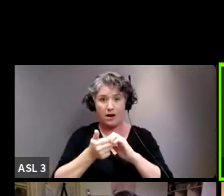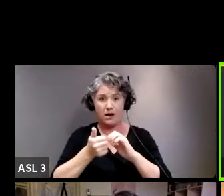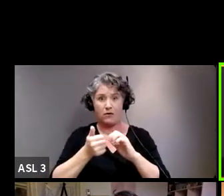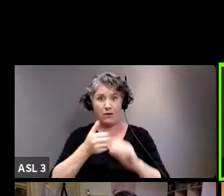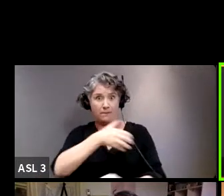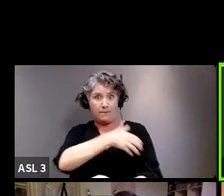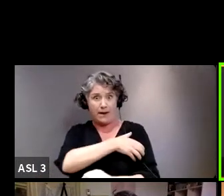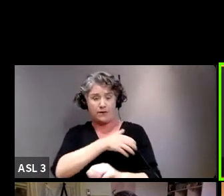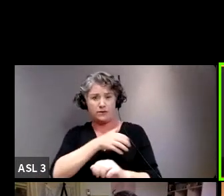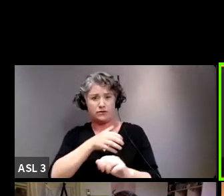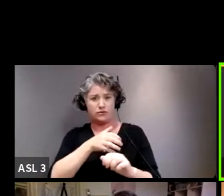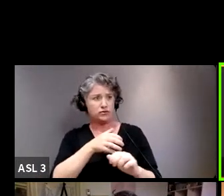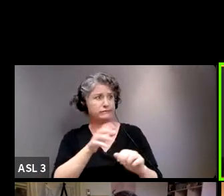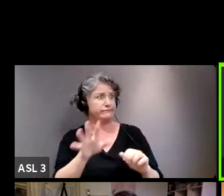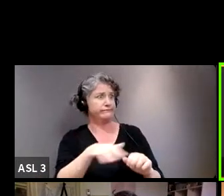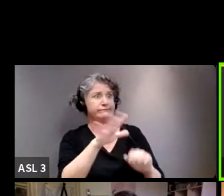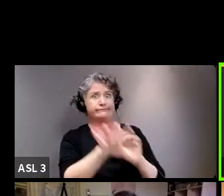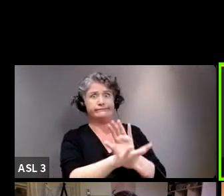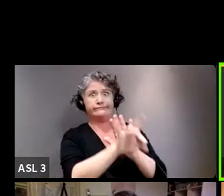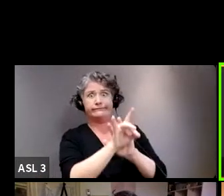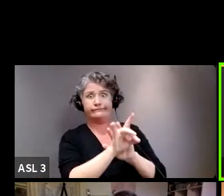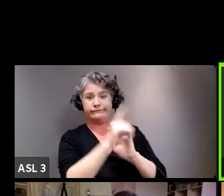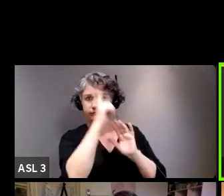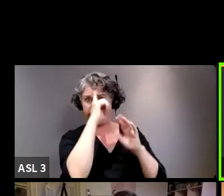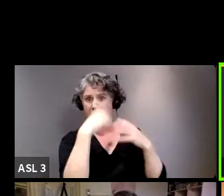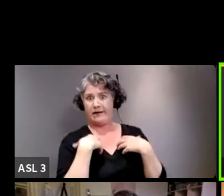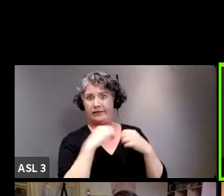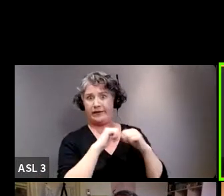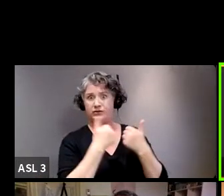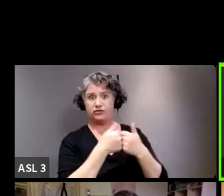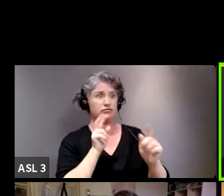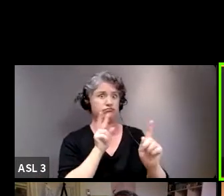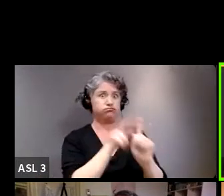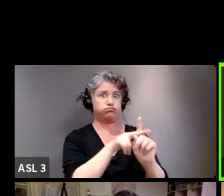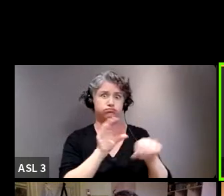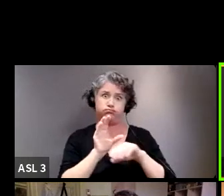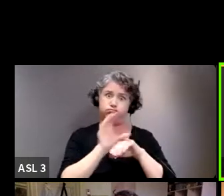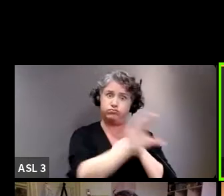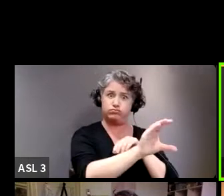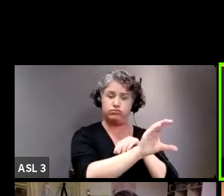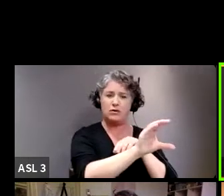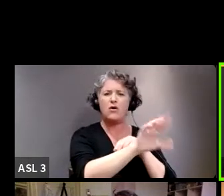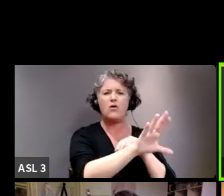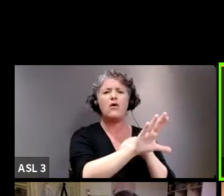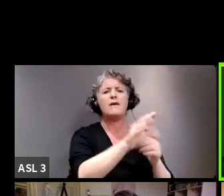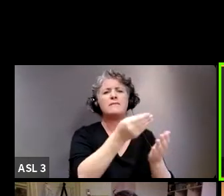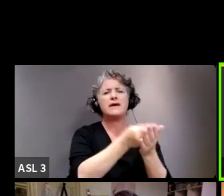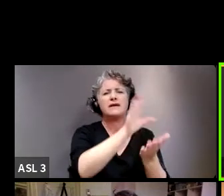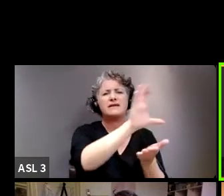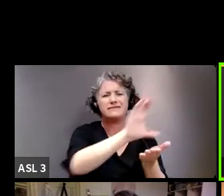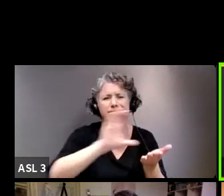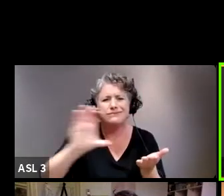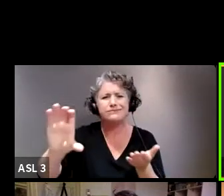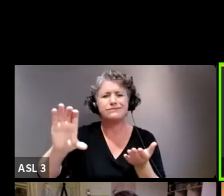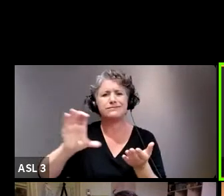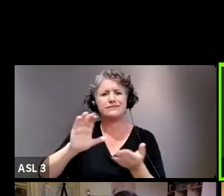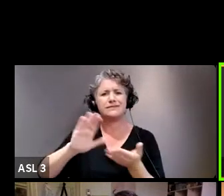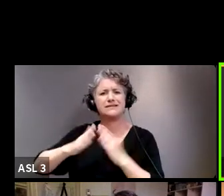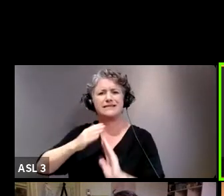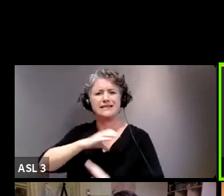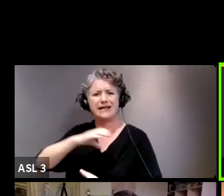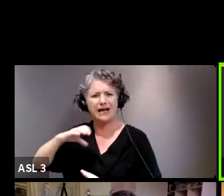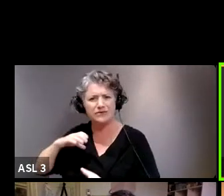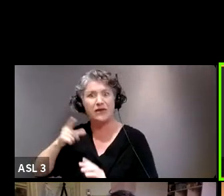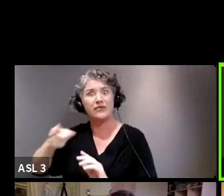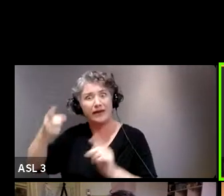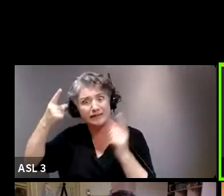uh any mental health agency to alternate to the police services or that this money will go back to the council and then the council will decide